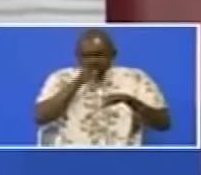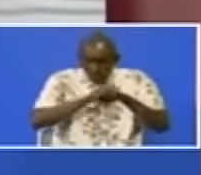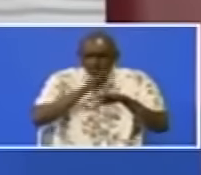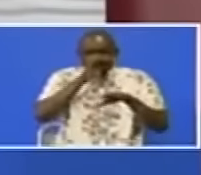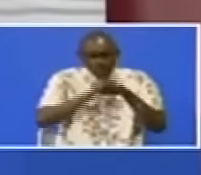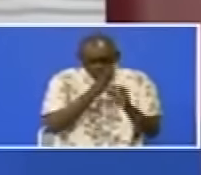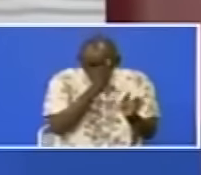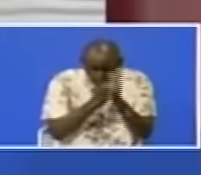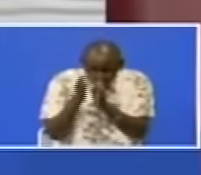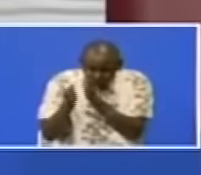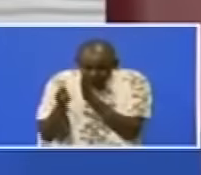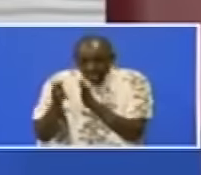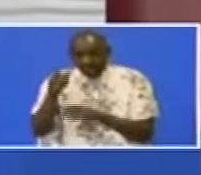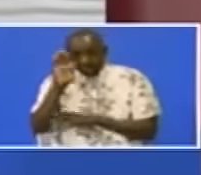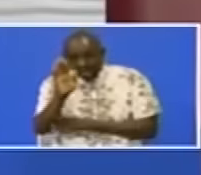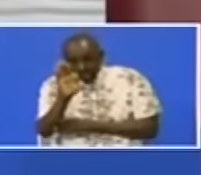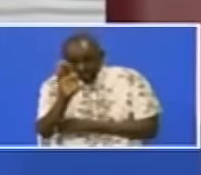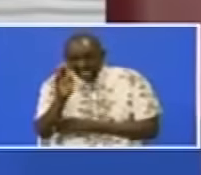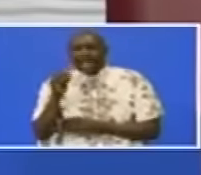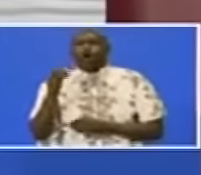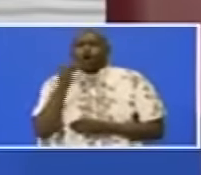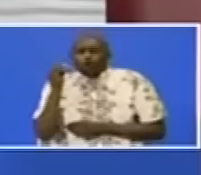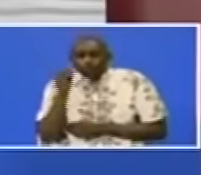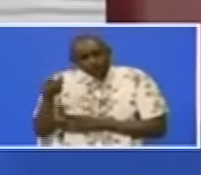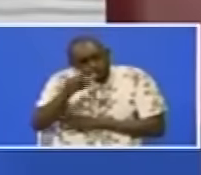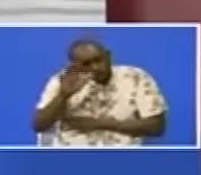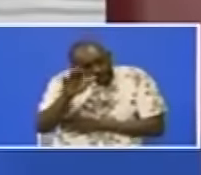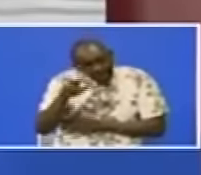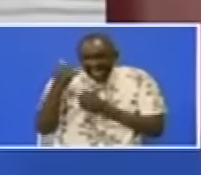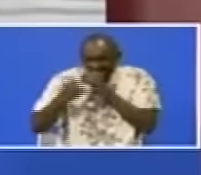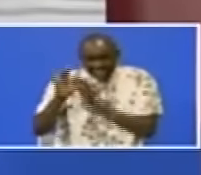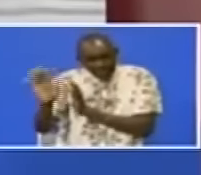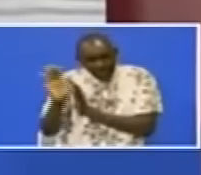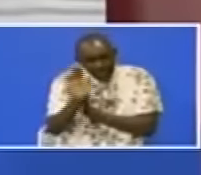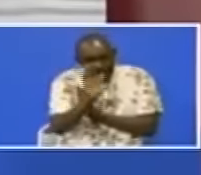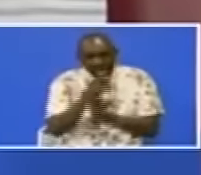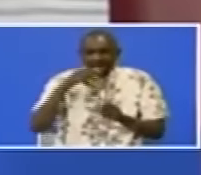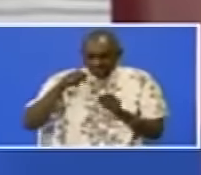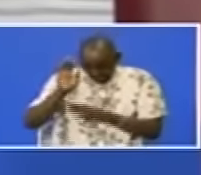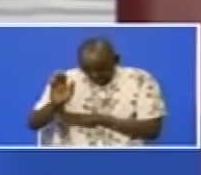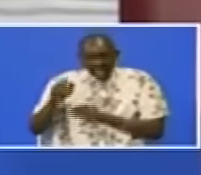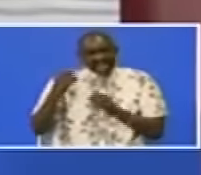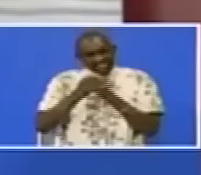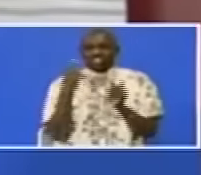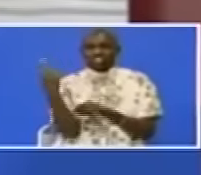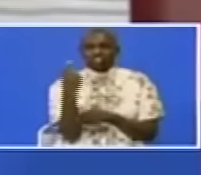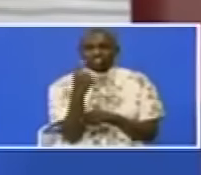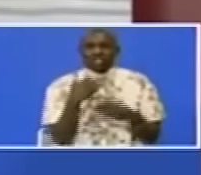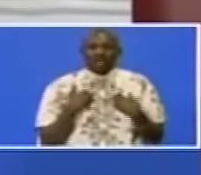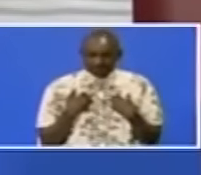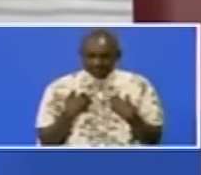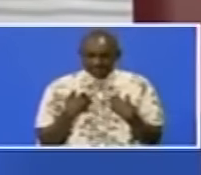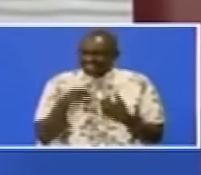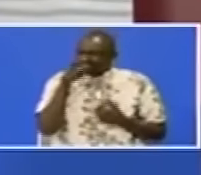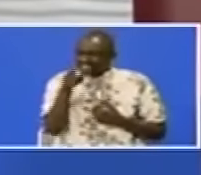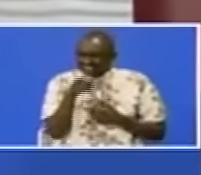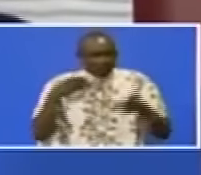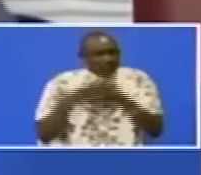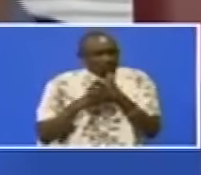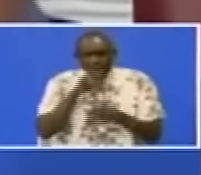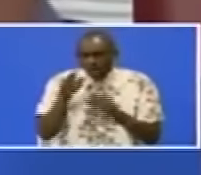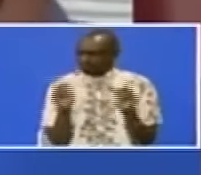a structured domestic arrangements around anti-doping, both in and out of competition. It's not a